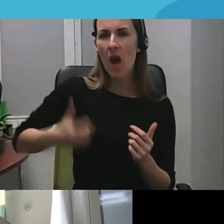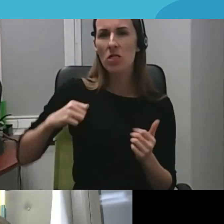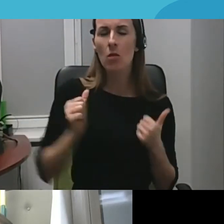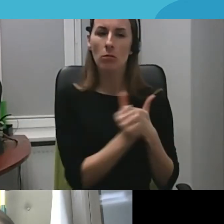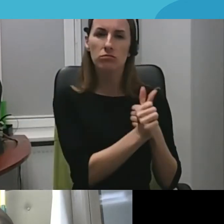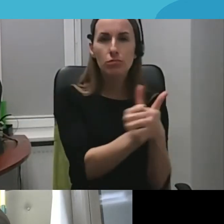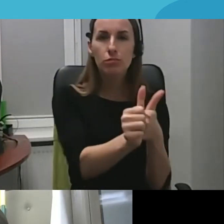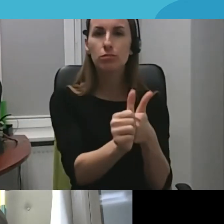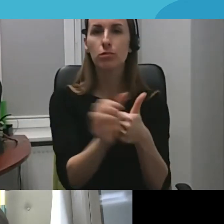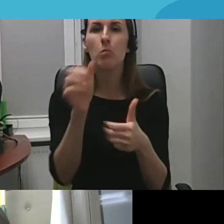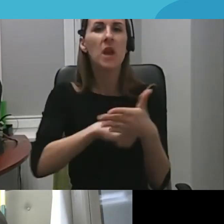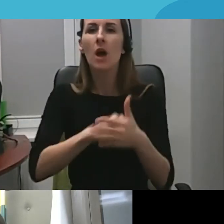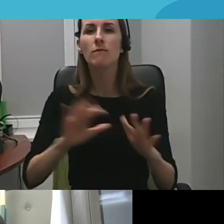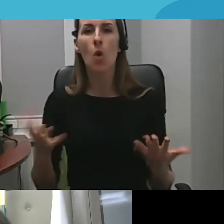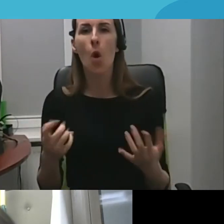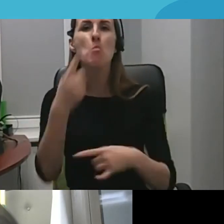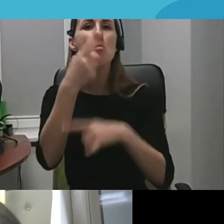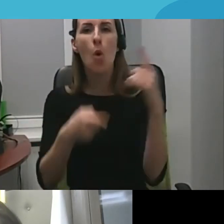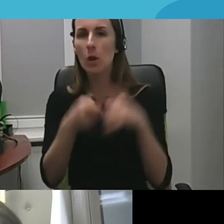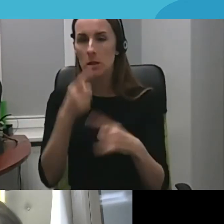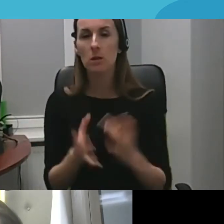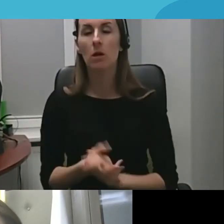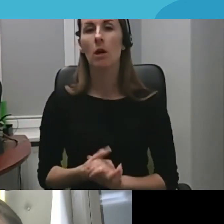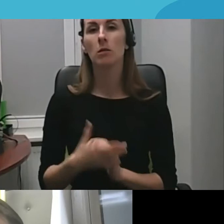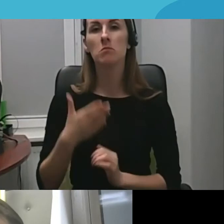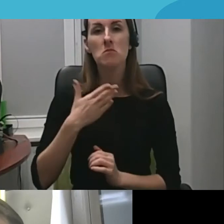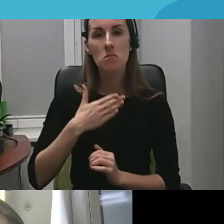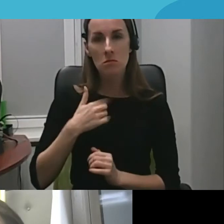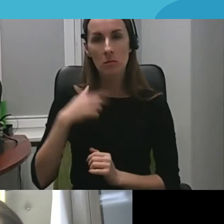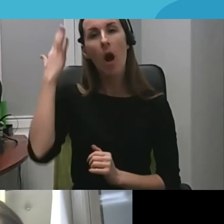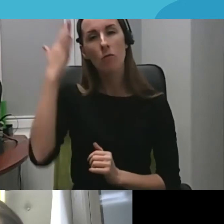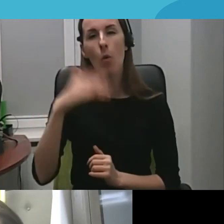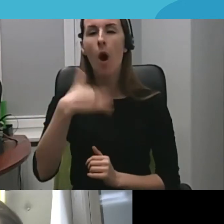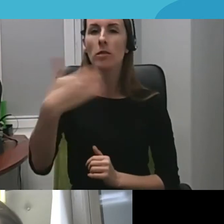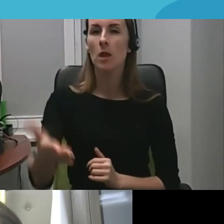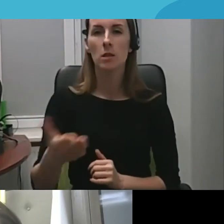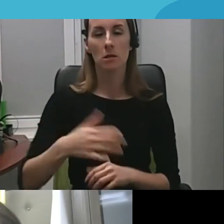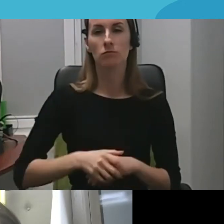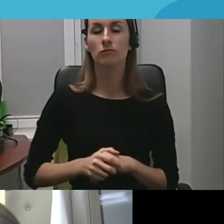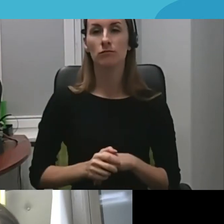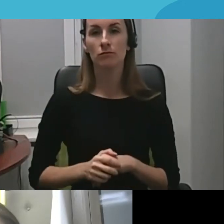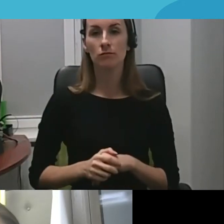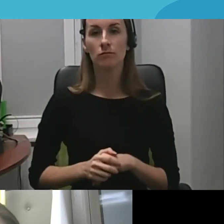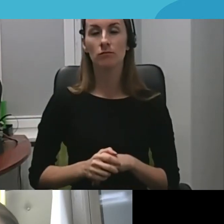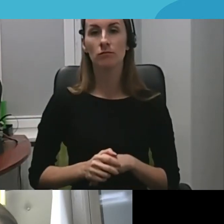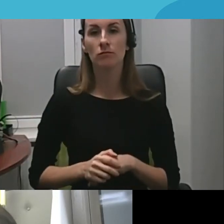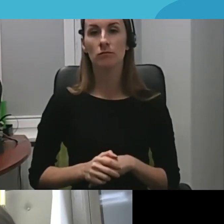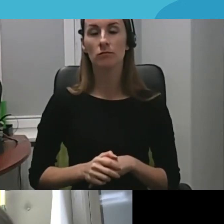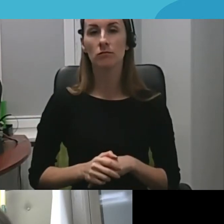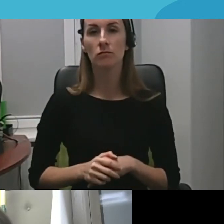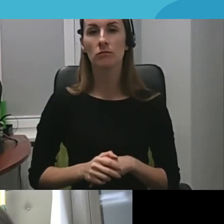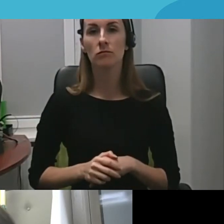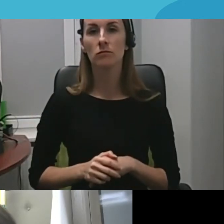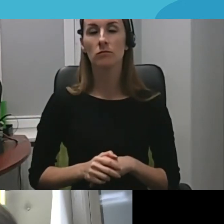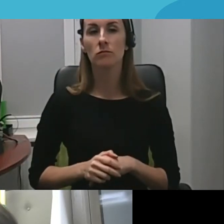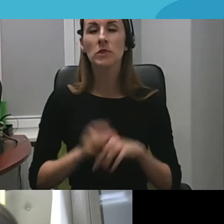So I think in future it is inevitable that some kind of international jurisdiction should be